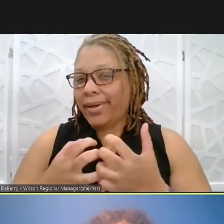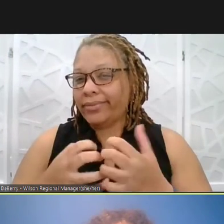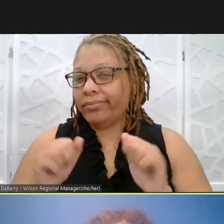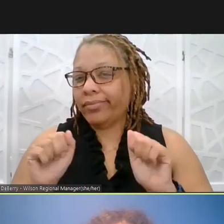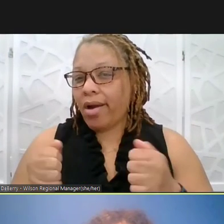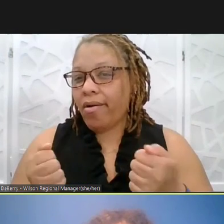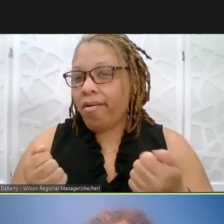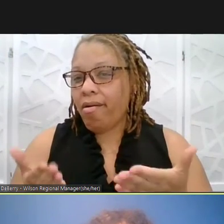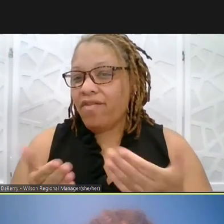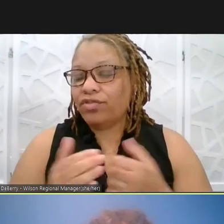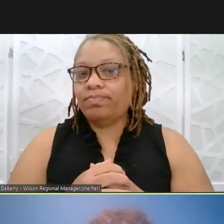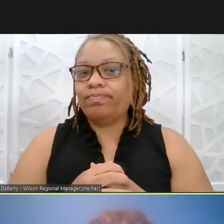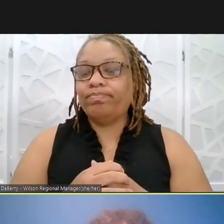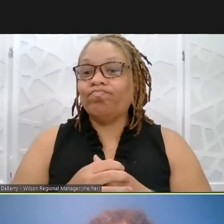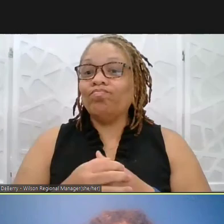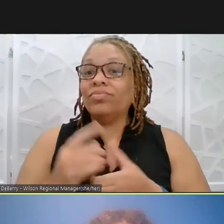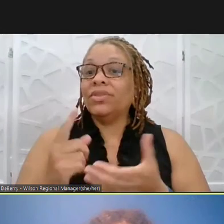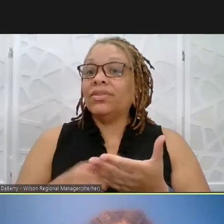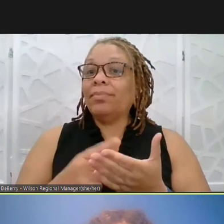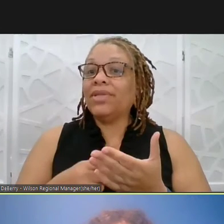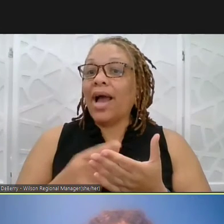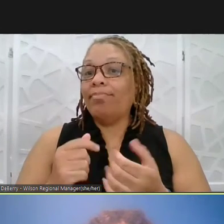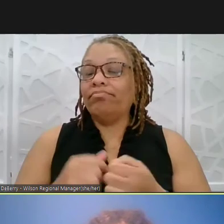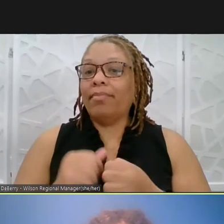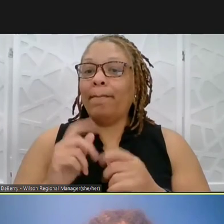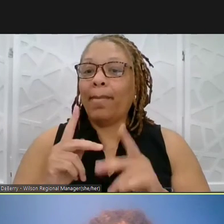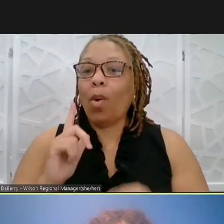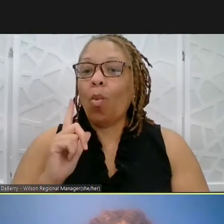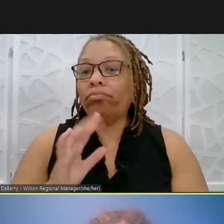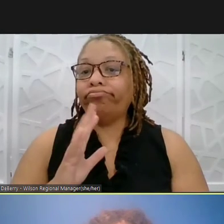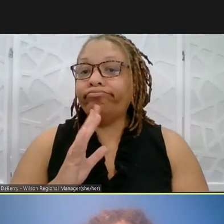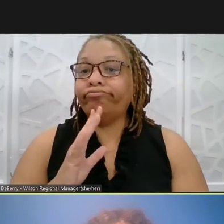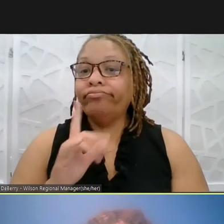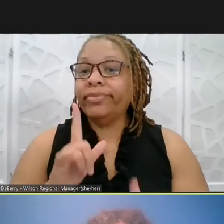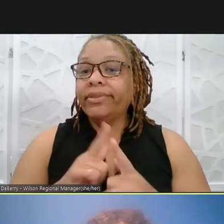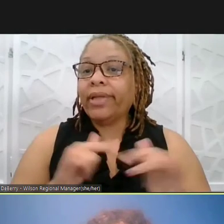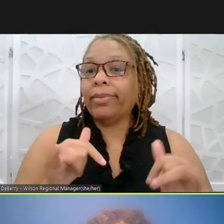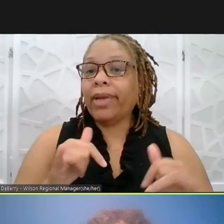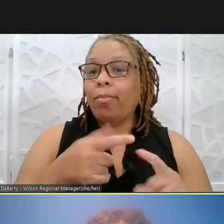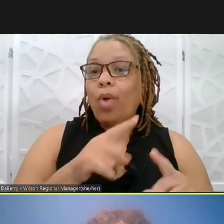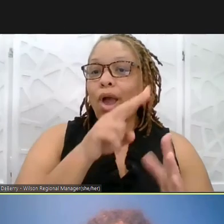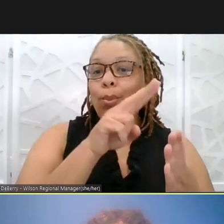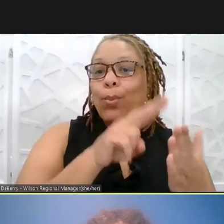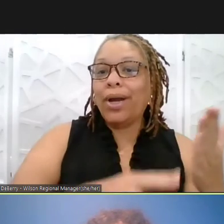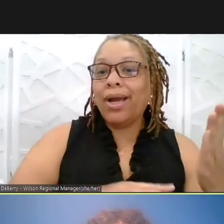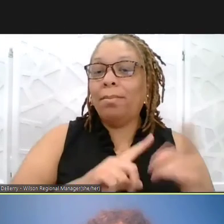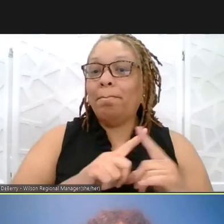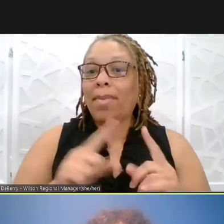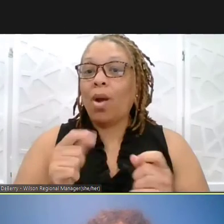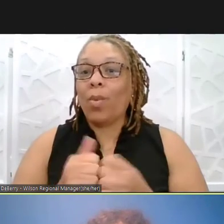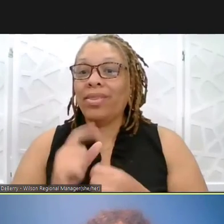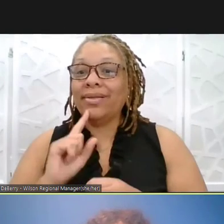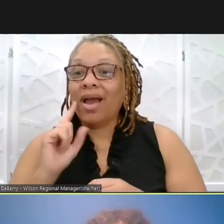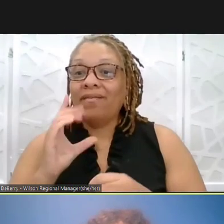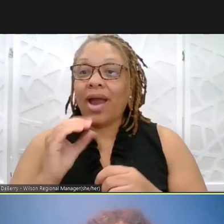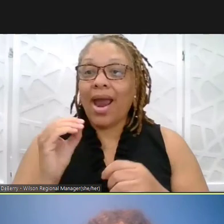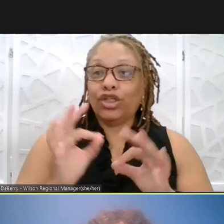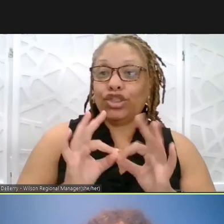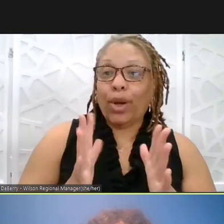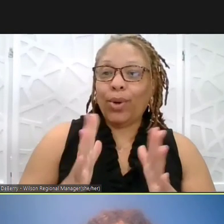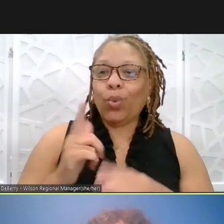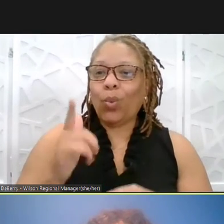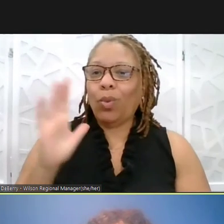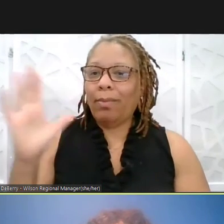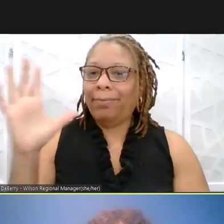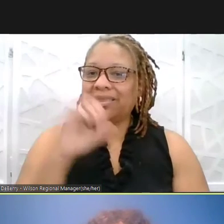Please feel free to read some of these information on the slide. Sometimes people may be speaking while they're reading,